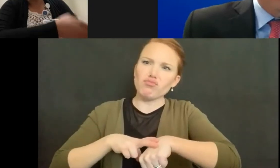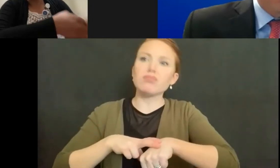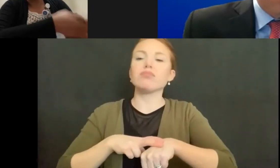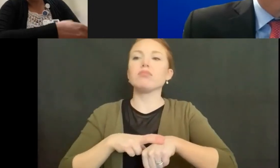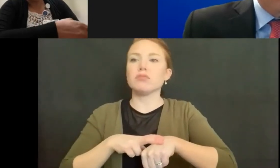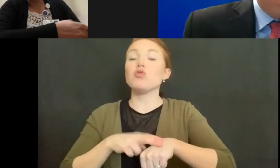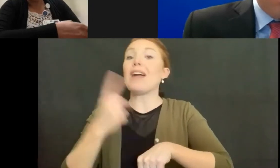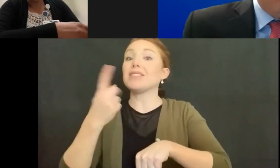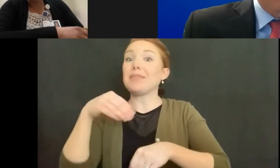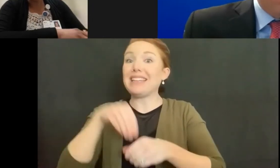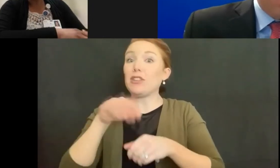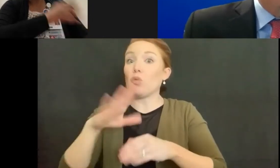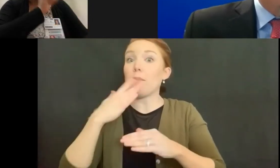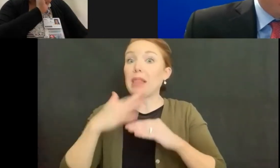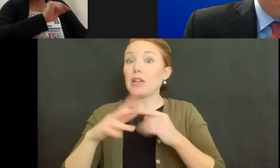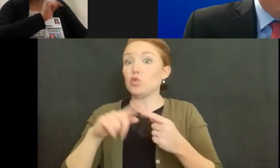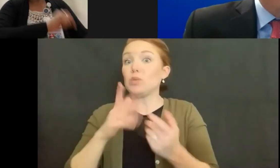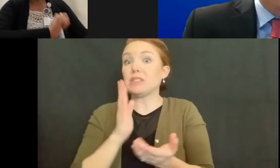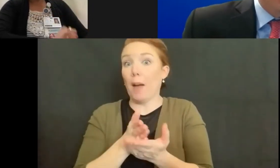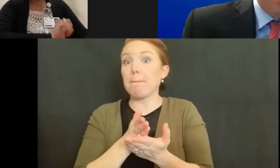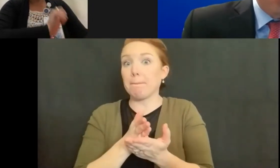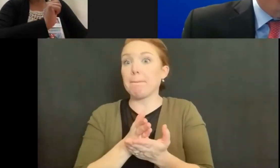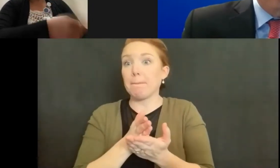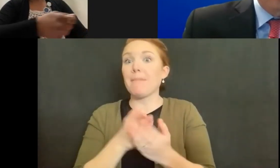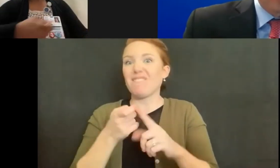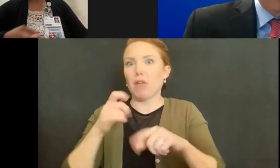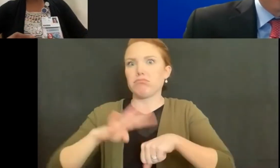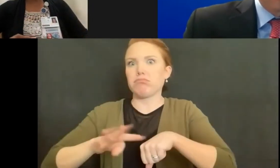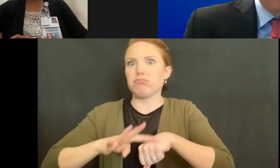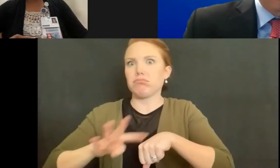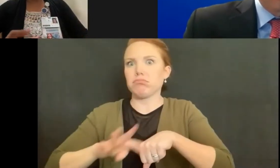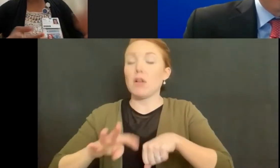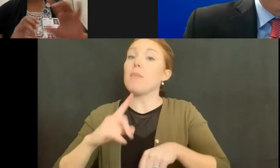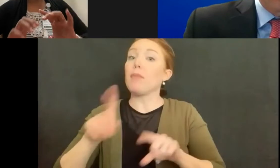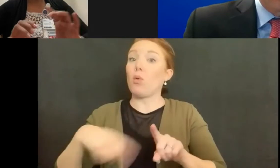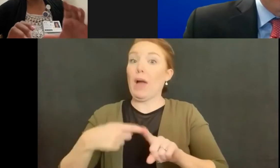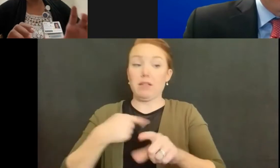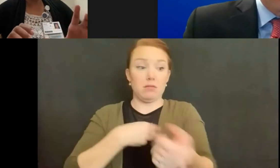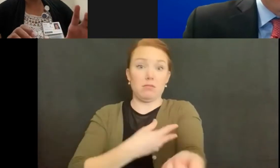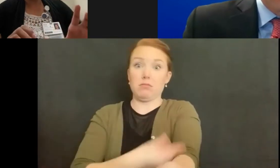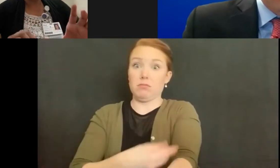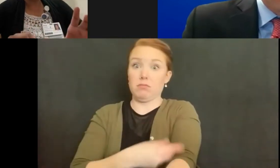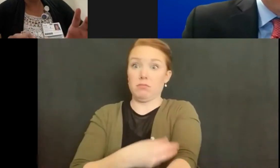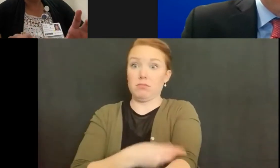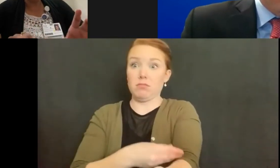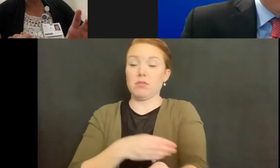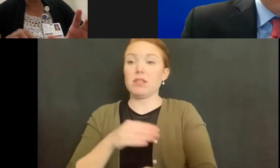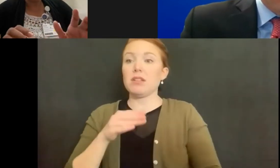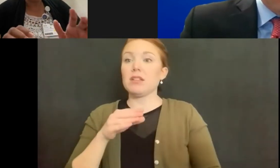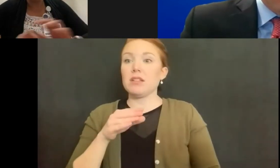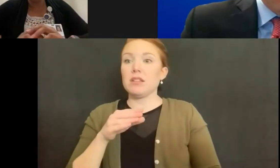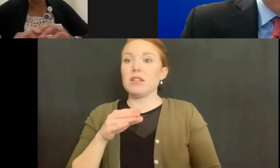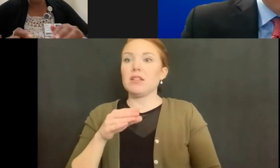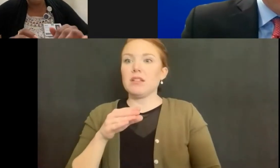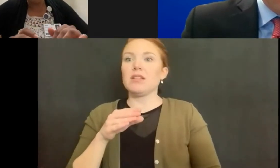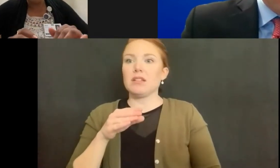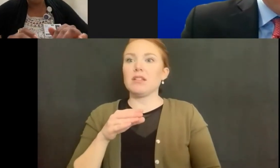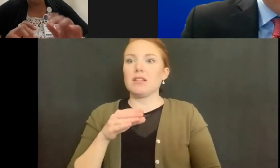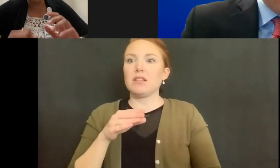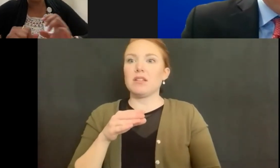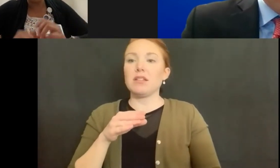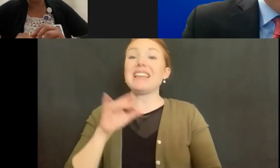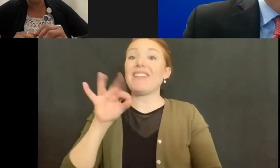to stop that blood, right? So as soon as you draw out the blood, and if I'm going to leave that blood into the syringe, it will